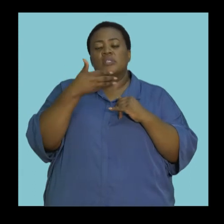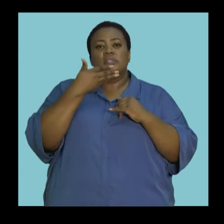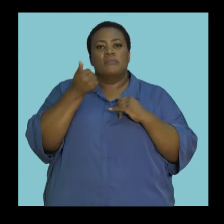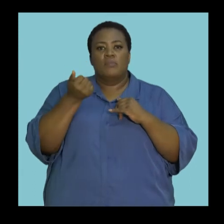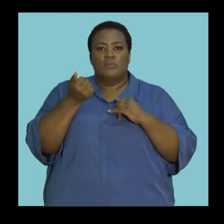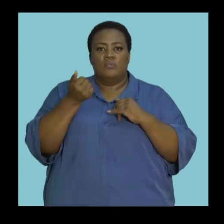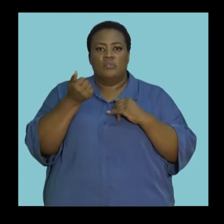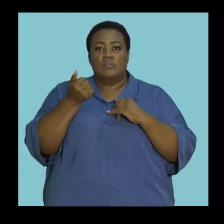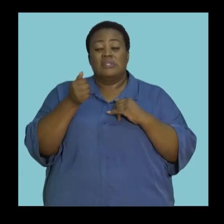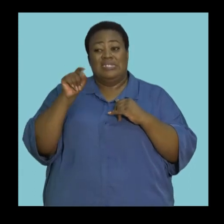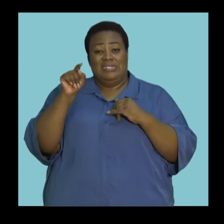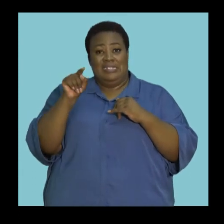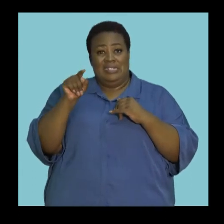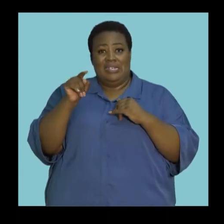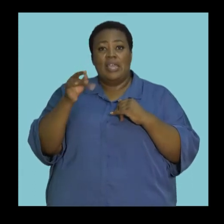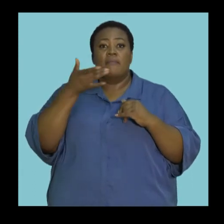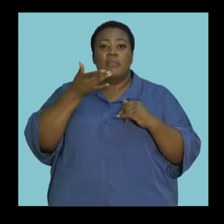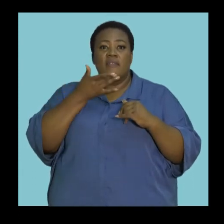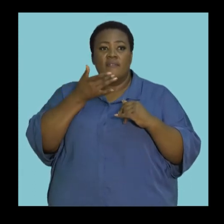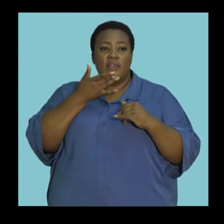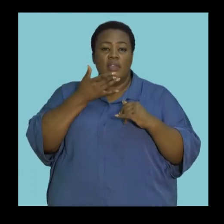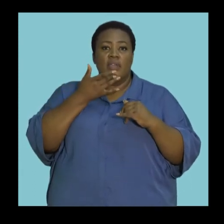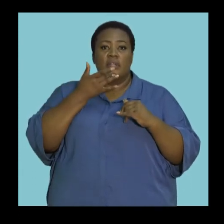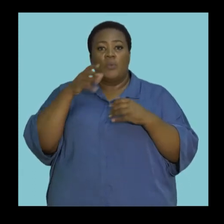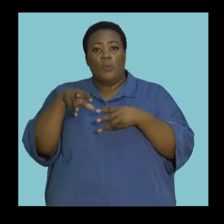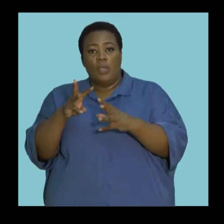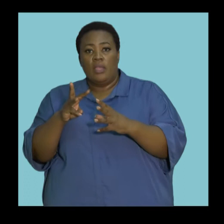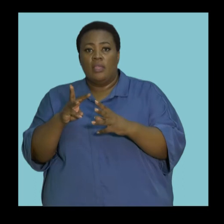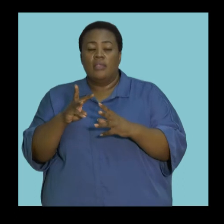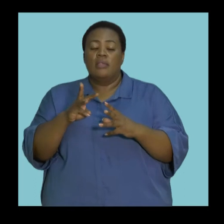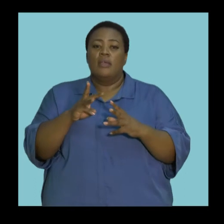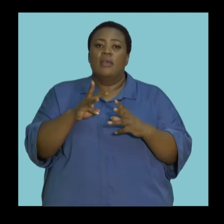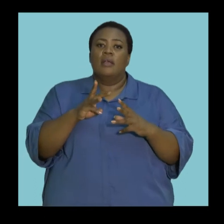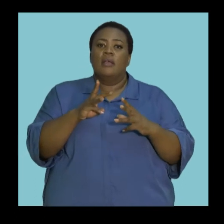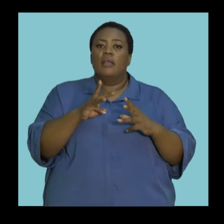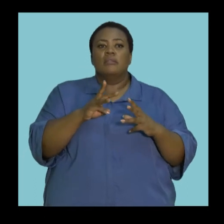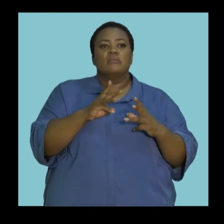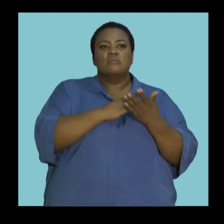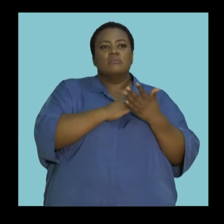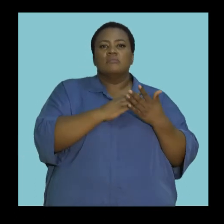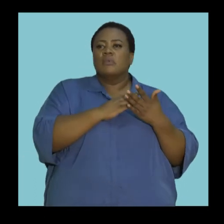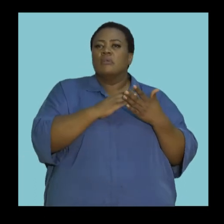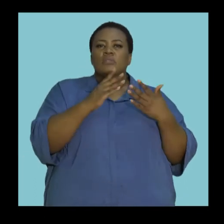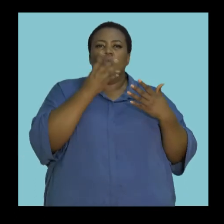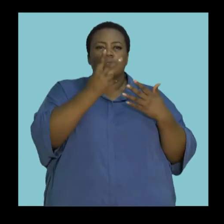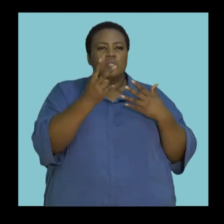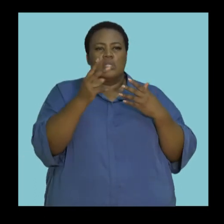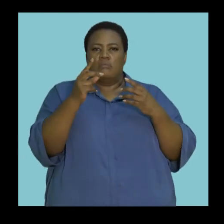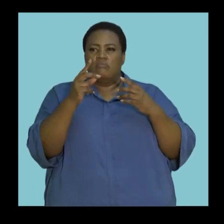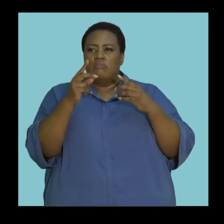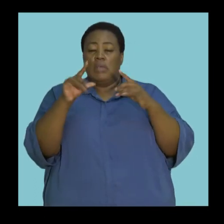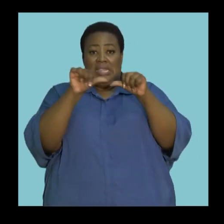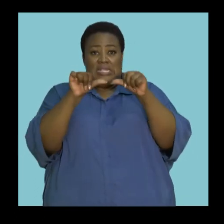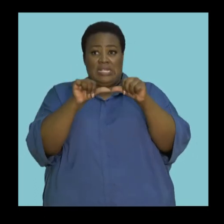is the most, in this case, the preferred method, or rather not, and the least preferred method by looking at